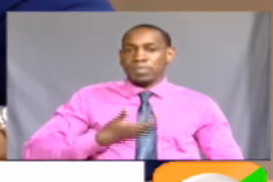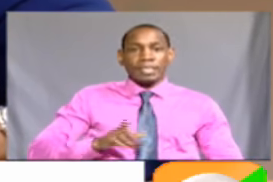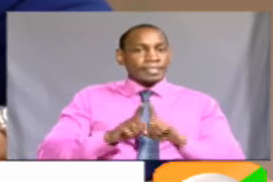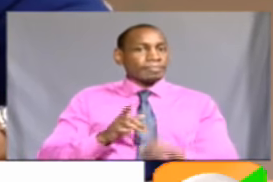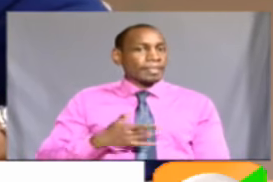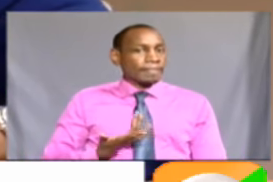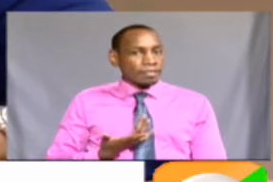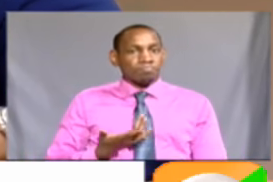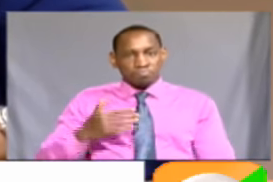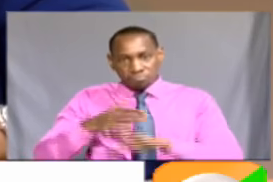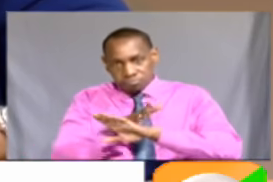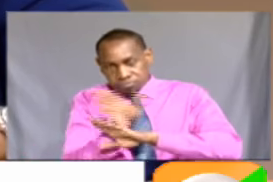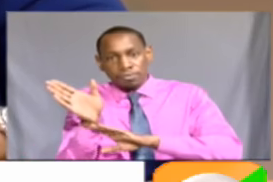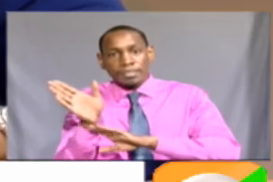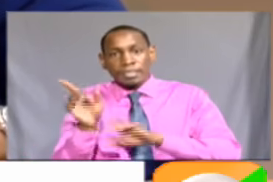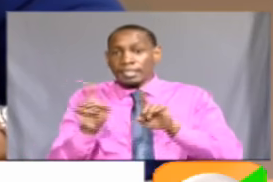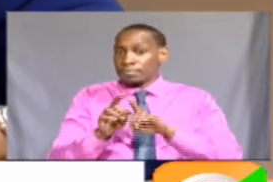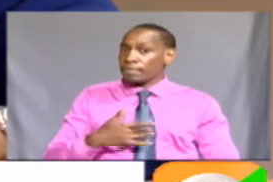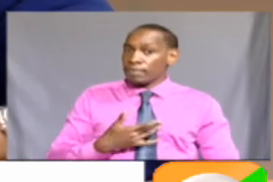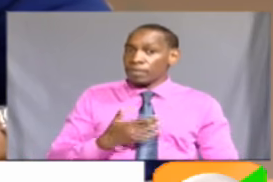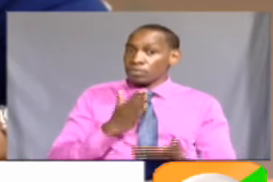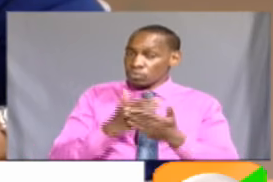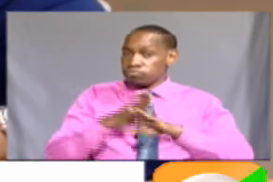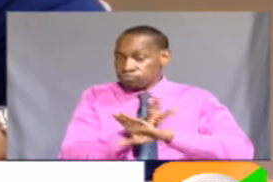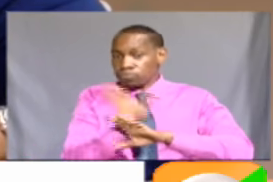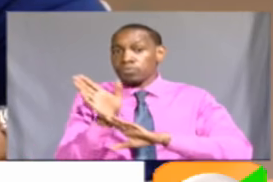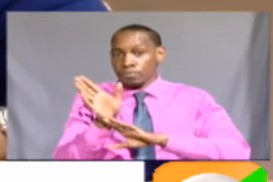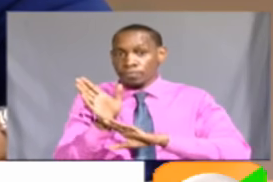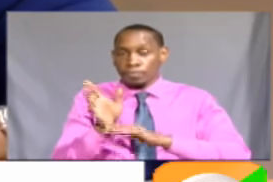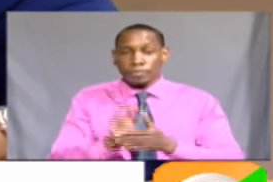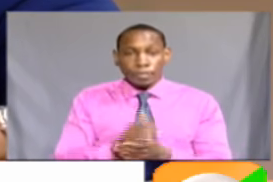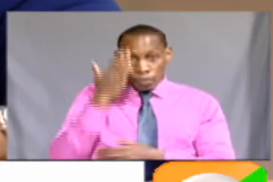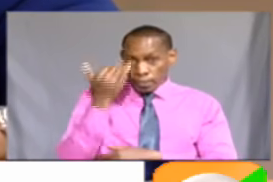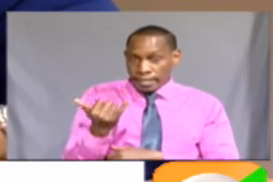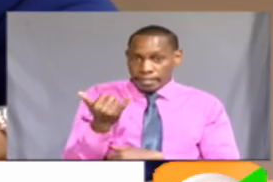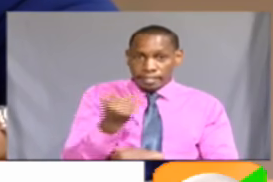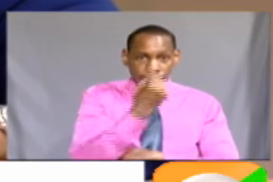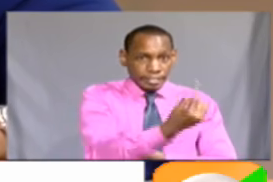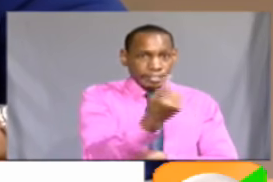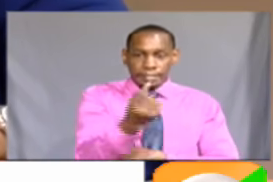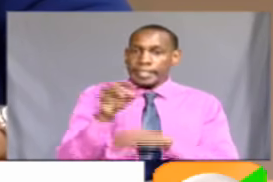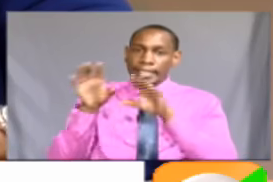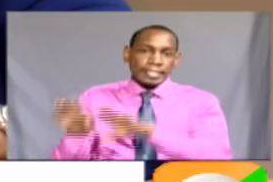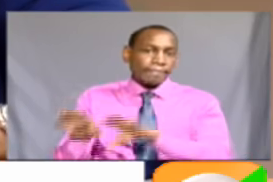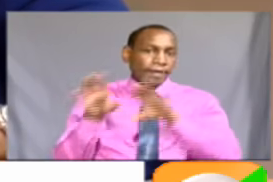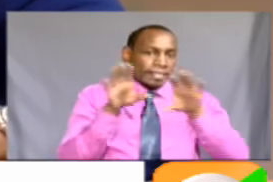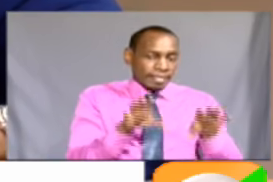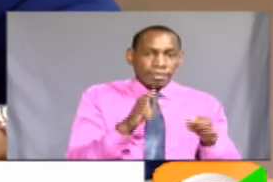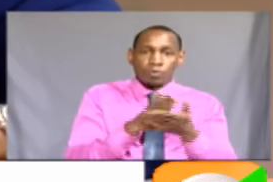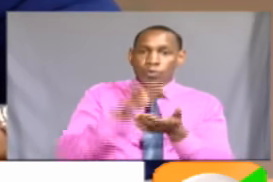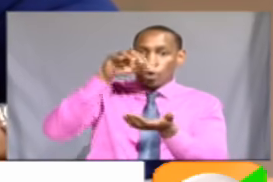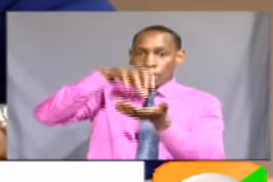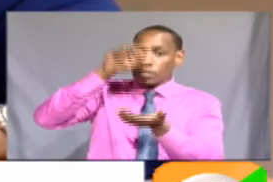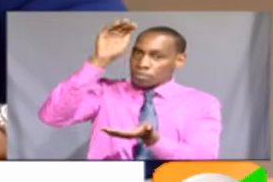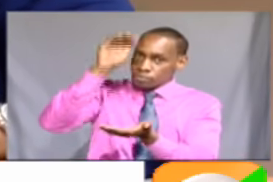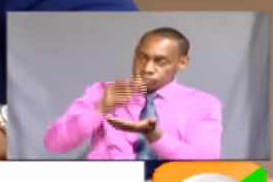feel shortchanged, and they feel that they're being conned in one way, because everyone is suffering. Kama ulikuwa hapa, umeshashuka.